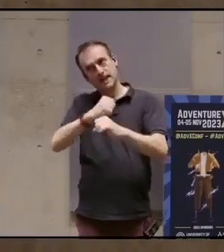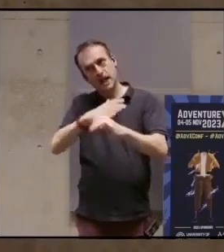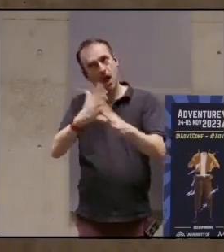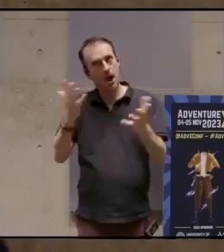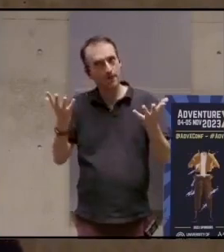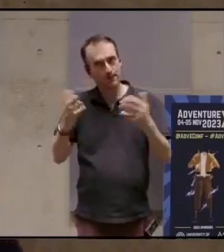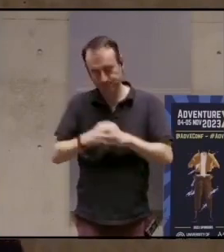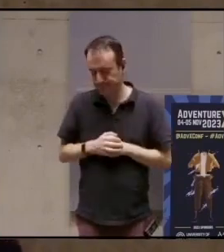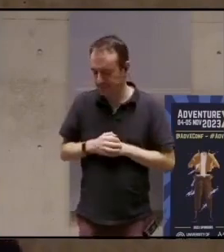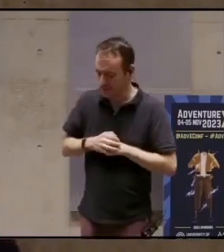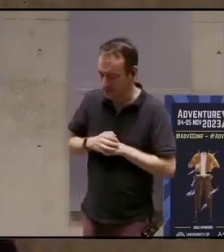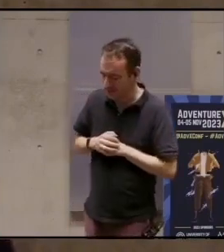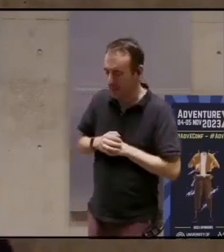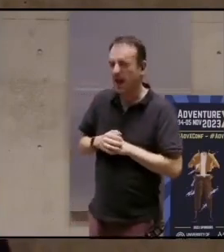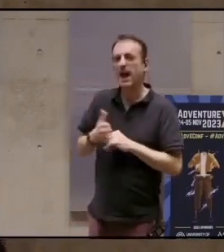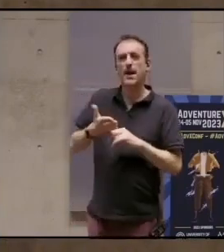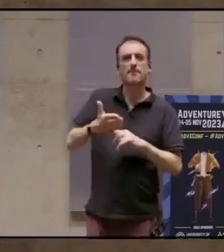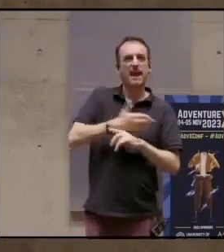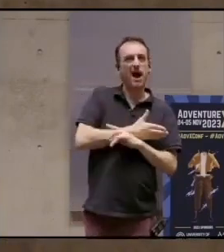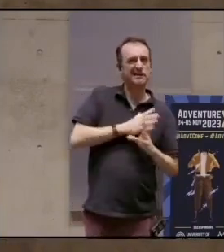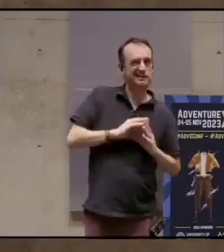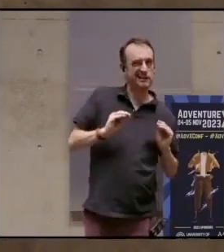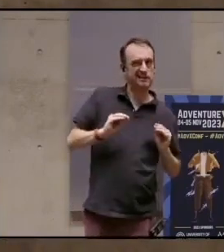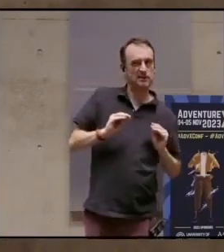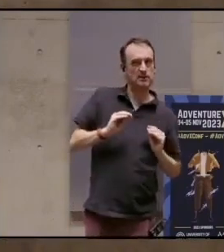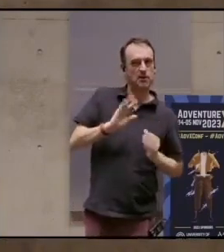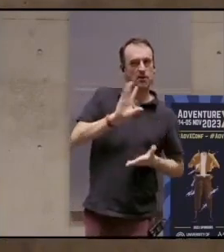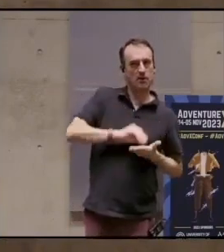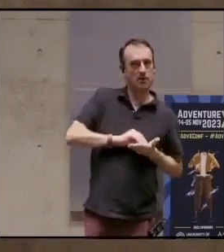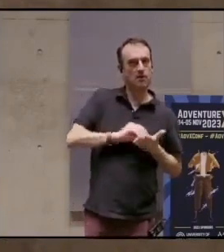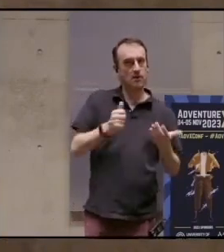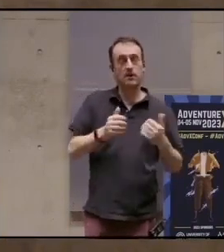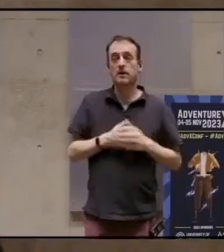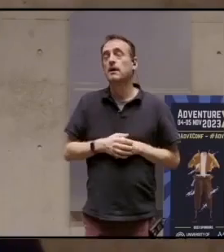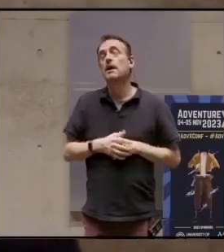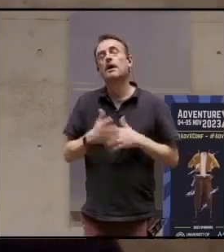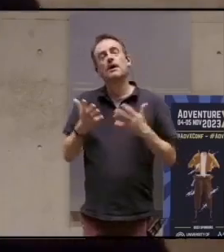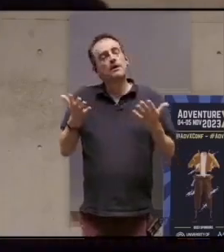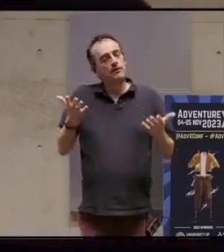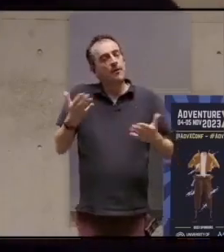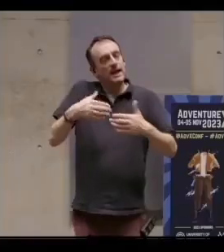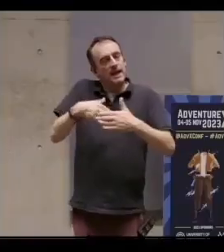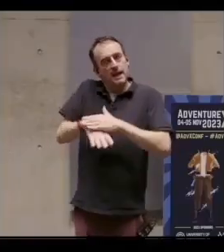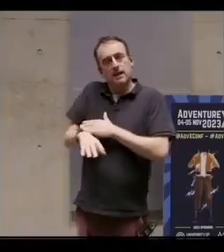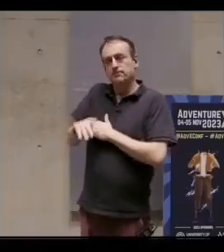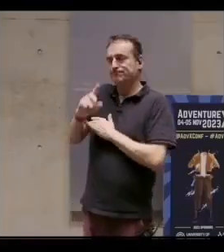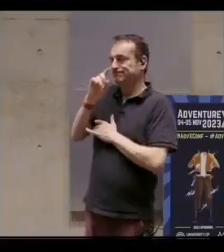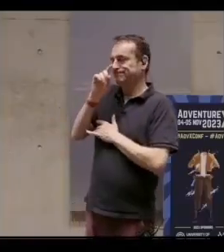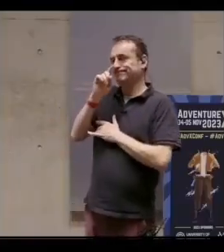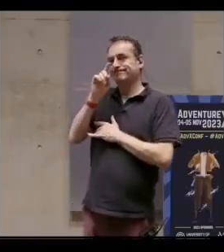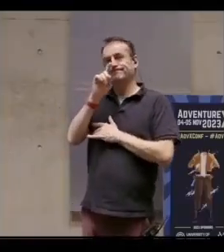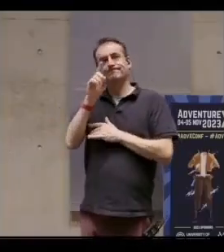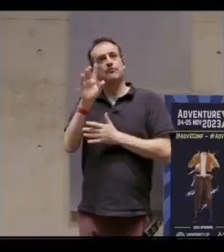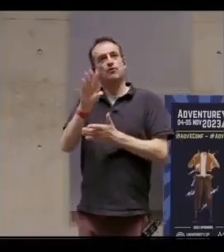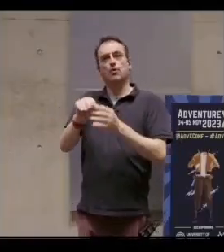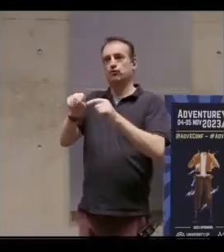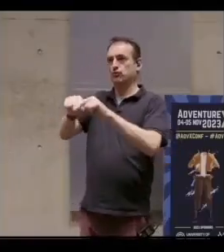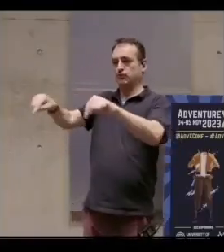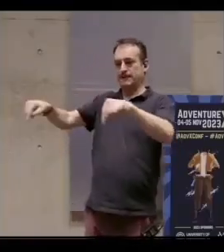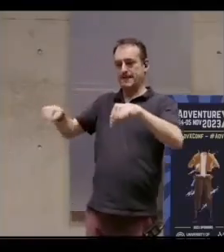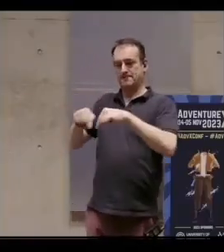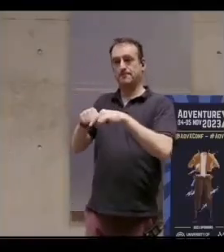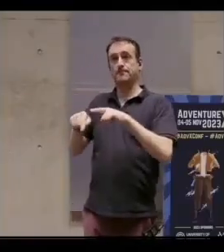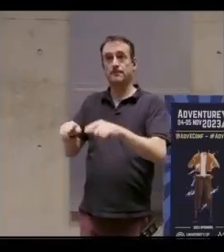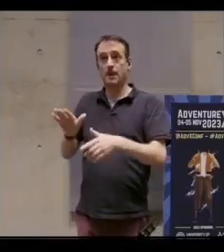So, now you're about to go to a nice fancy recording studio. Get there a half an hour